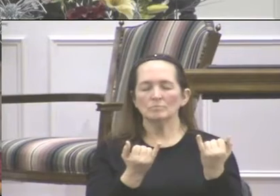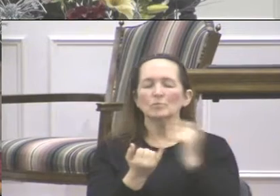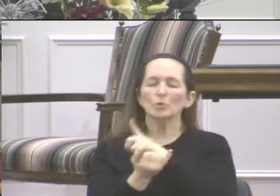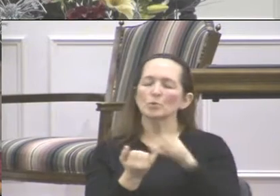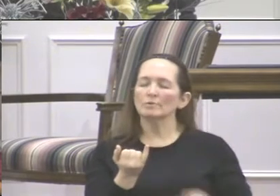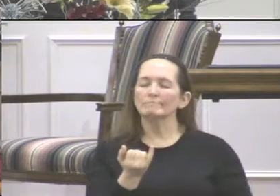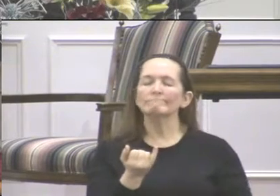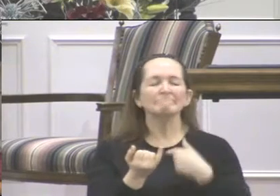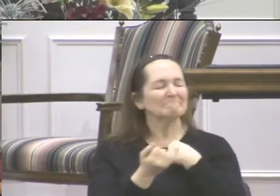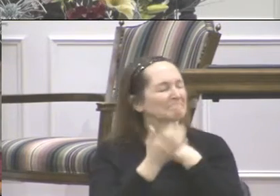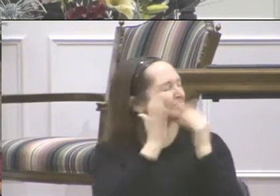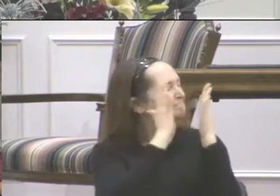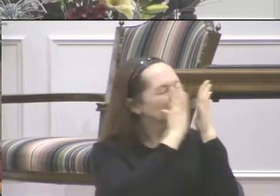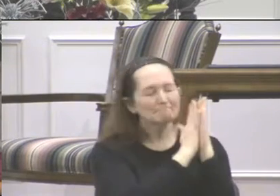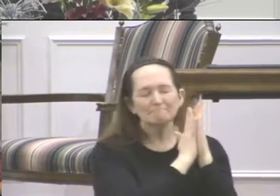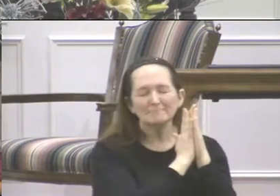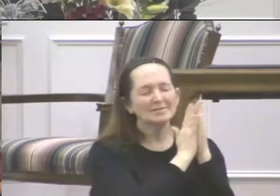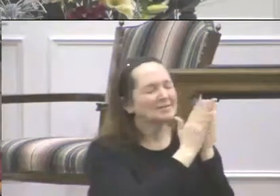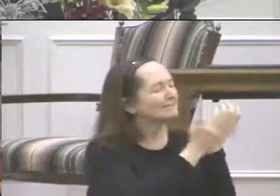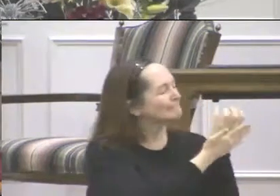Lord, I'm asking